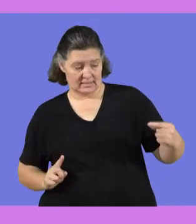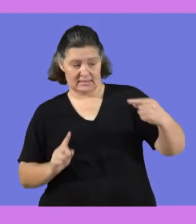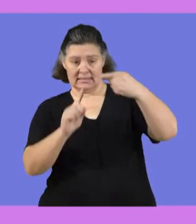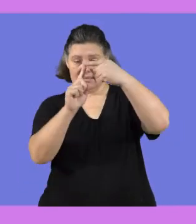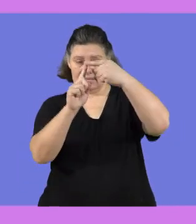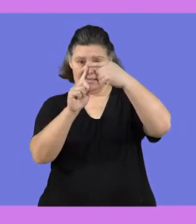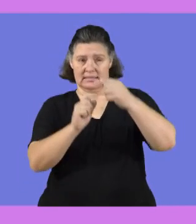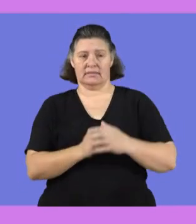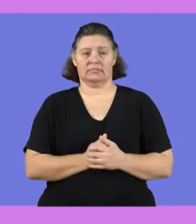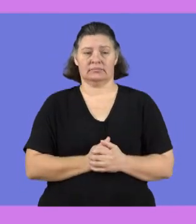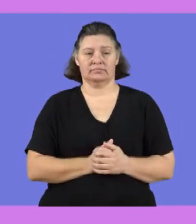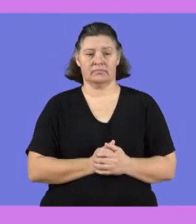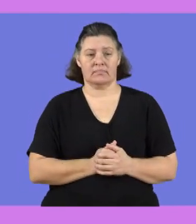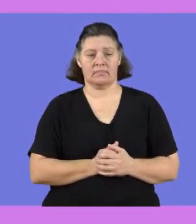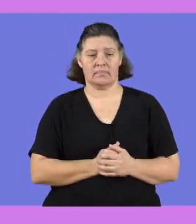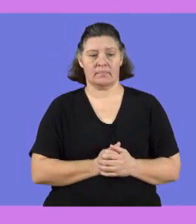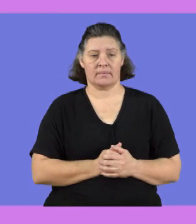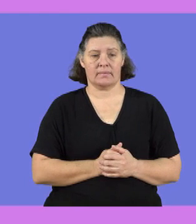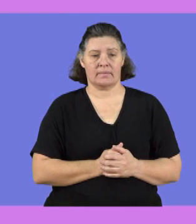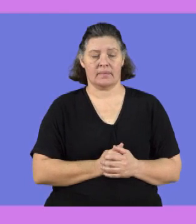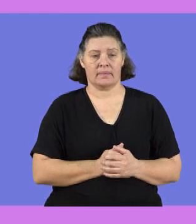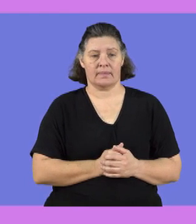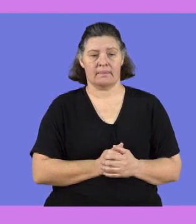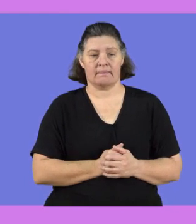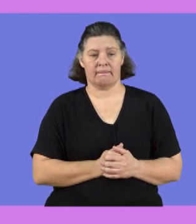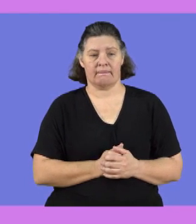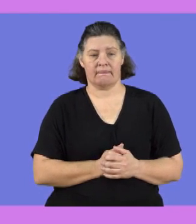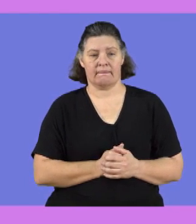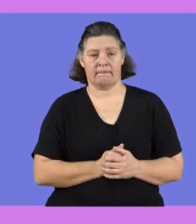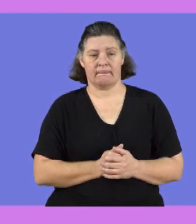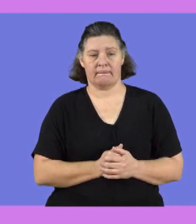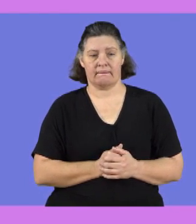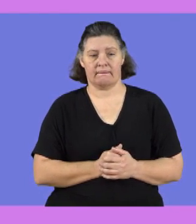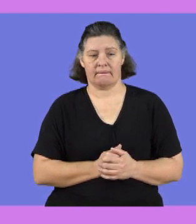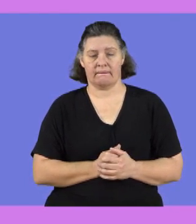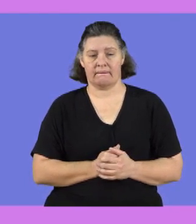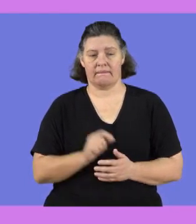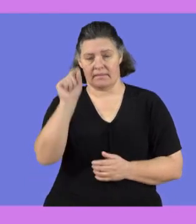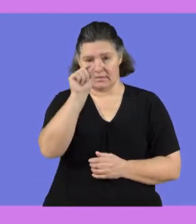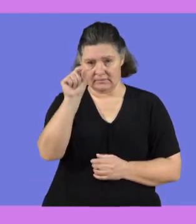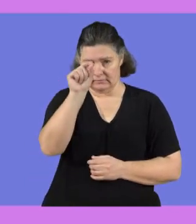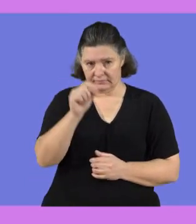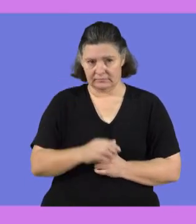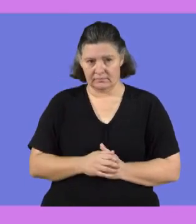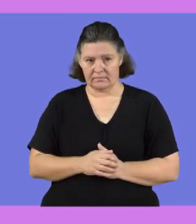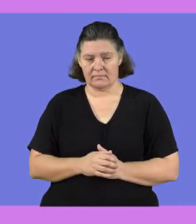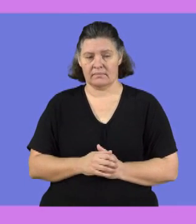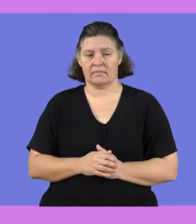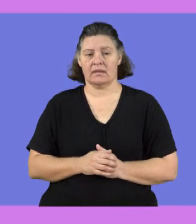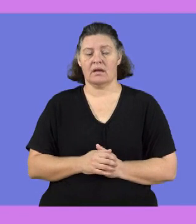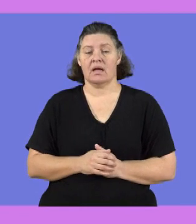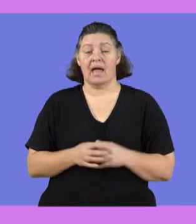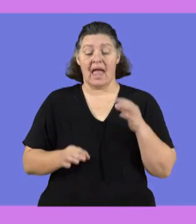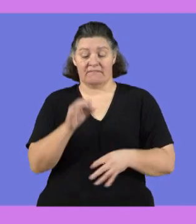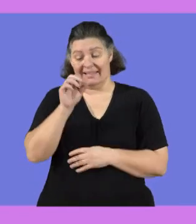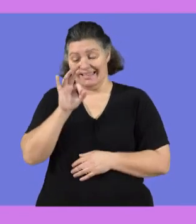the cost will be 180. If this is 150, we will say 60, 70, and 80. 80 is this line.